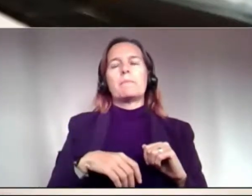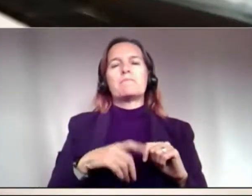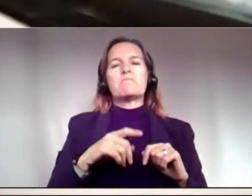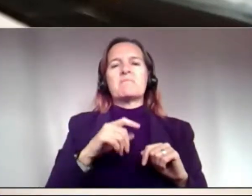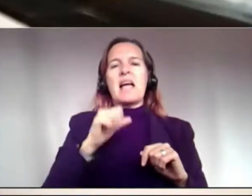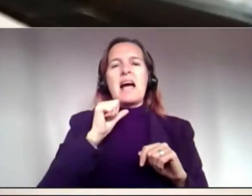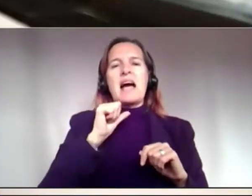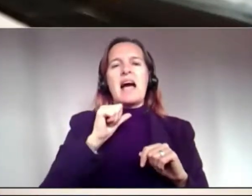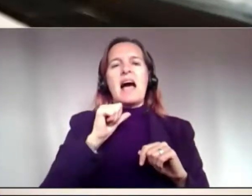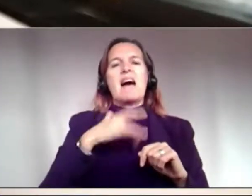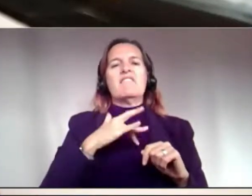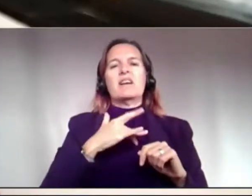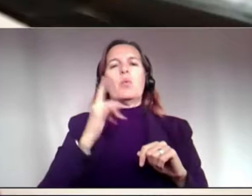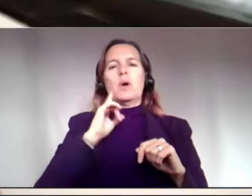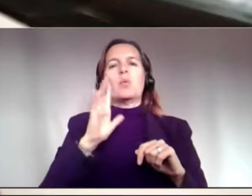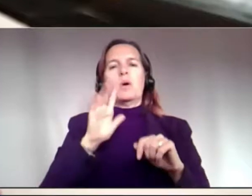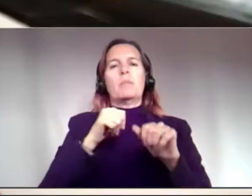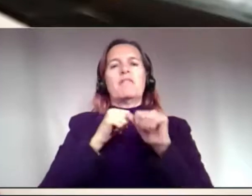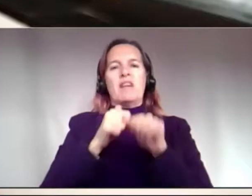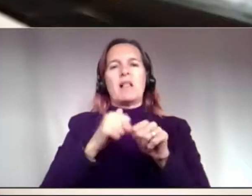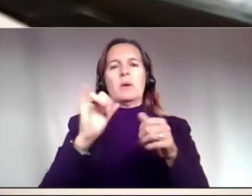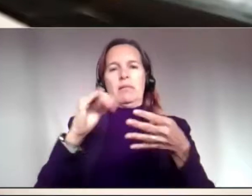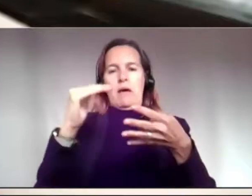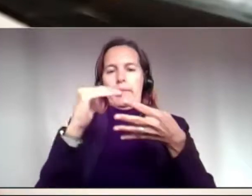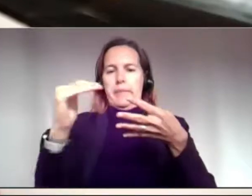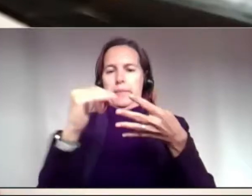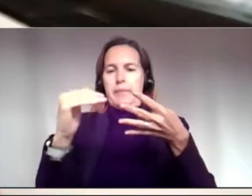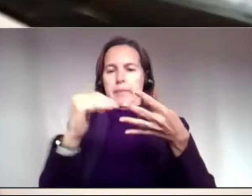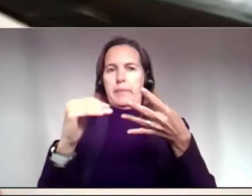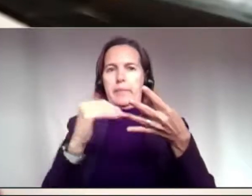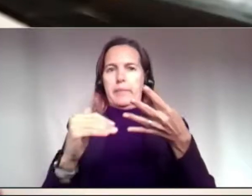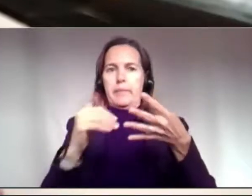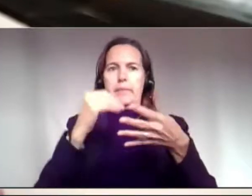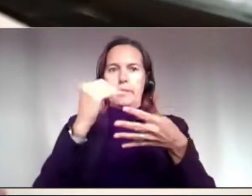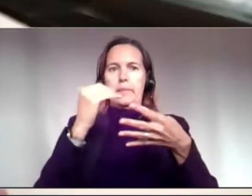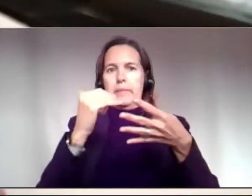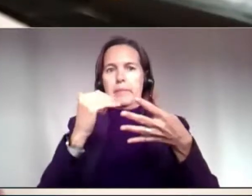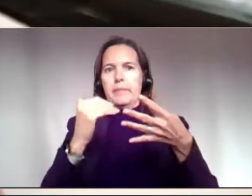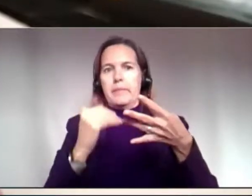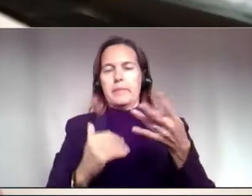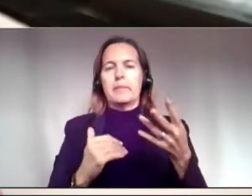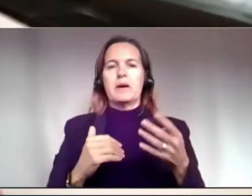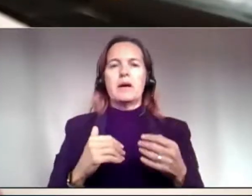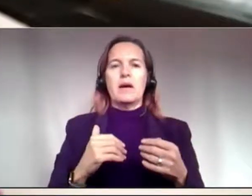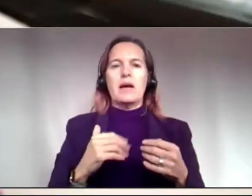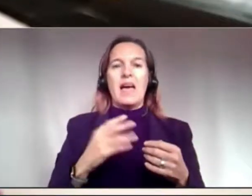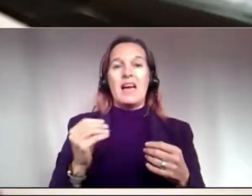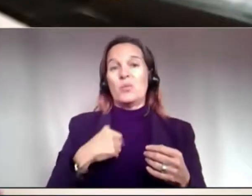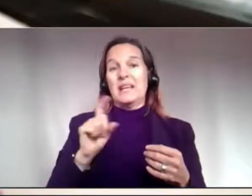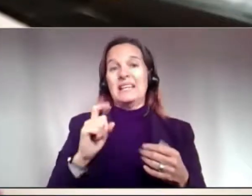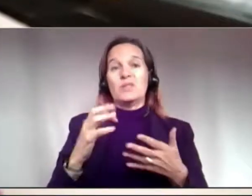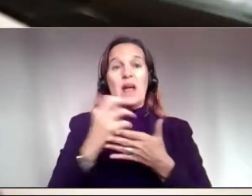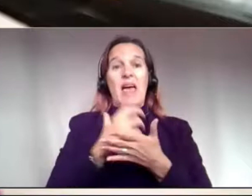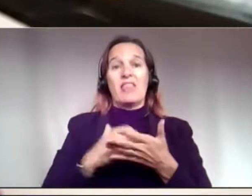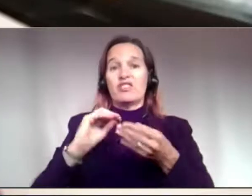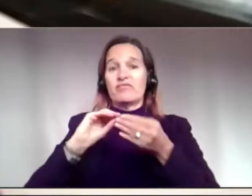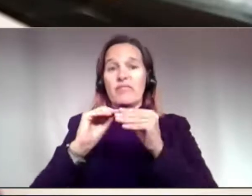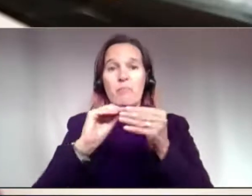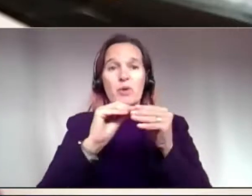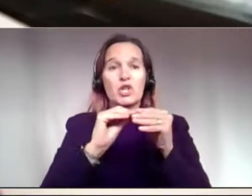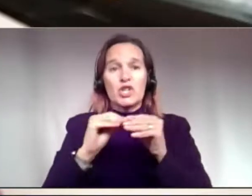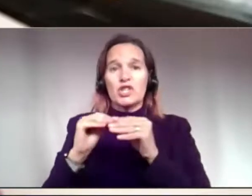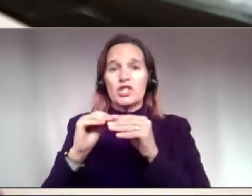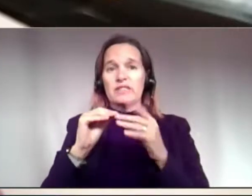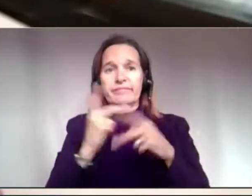tiered program, very soon, because there's data that we want to gather, and we want to stay the course so we can figure out what we need to